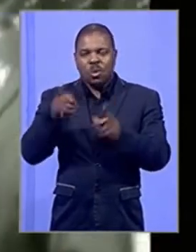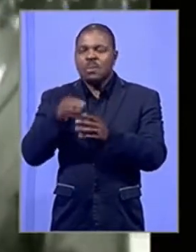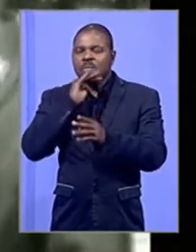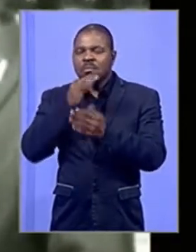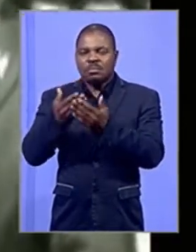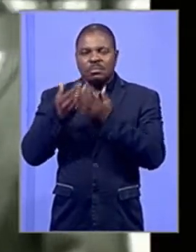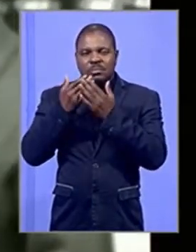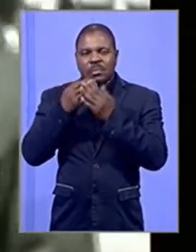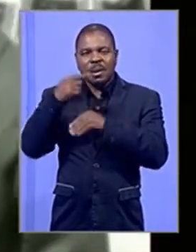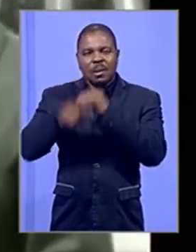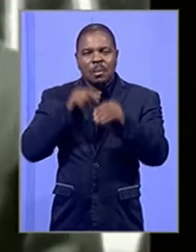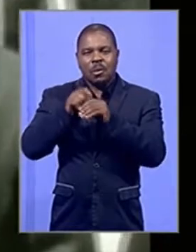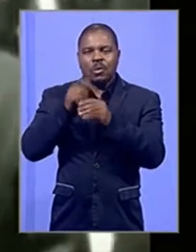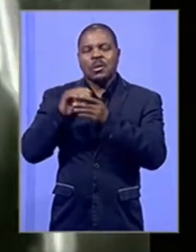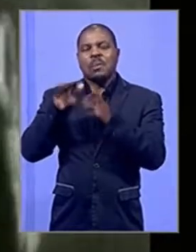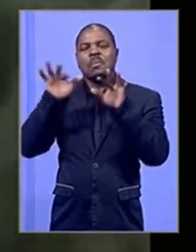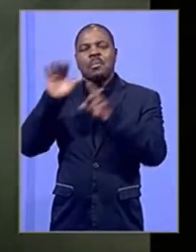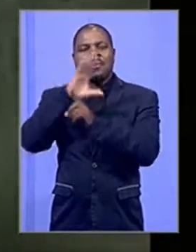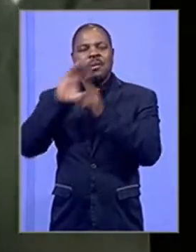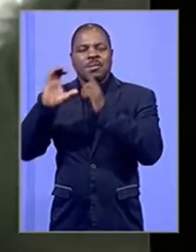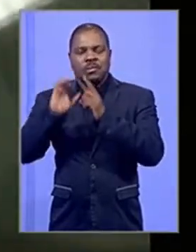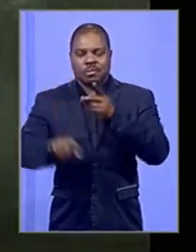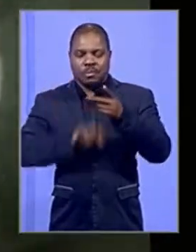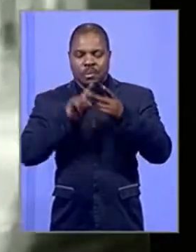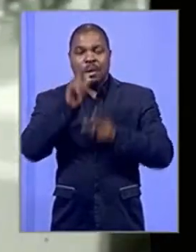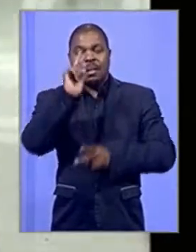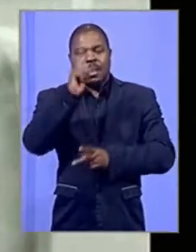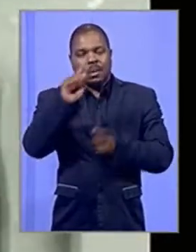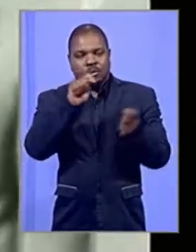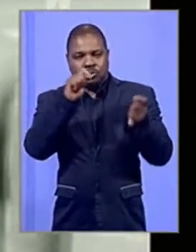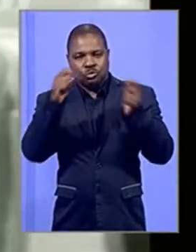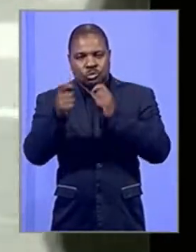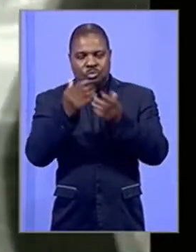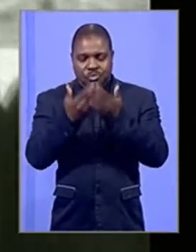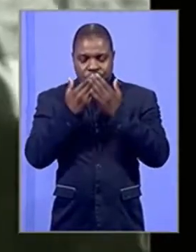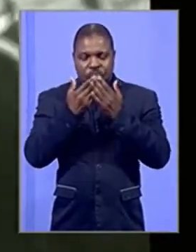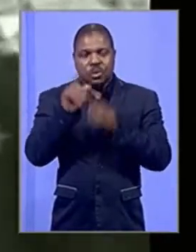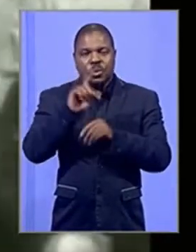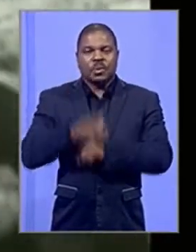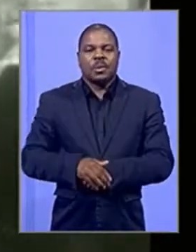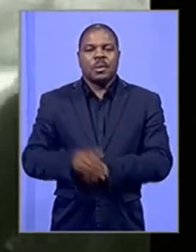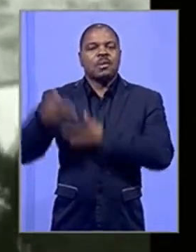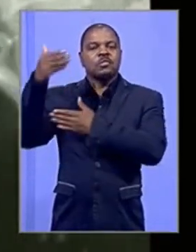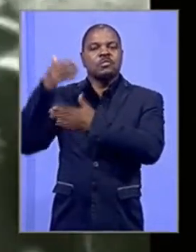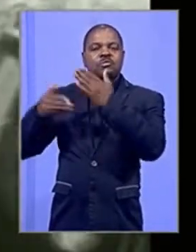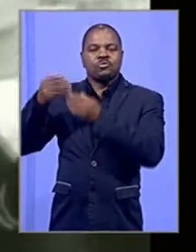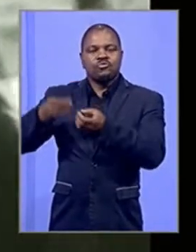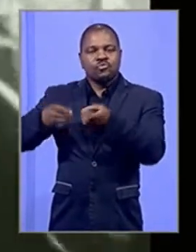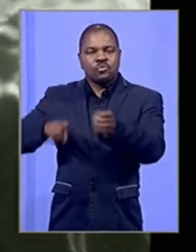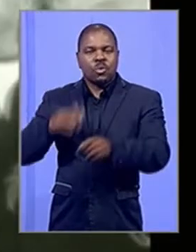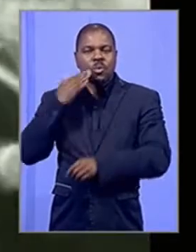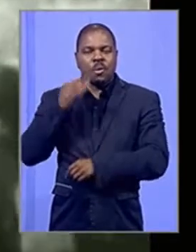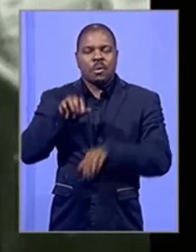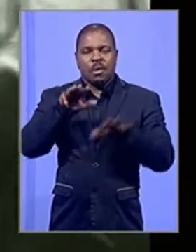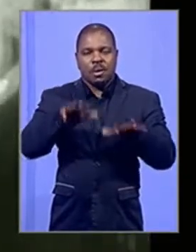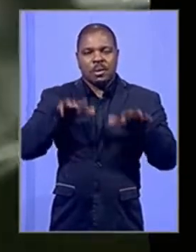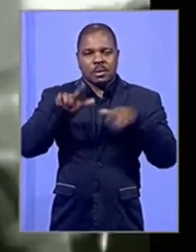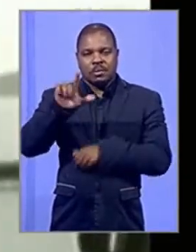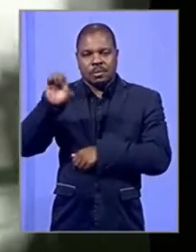tsa batho. Morago ile a fetola thutwana yeo gomme ya ba sealo ga sa grata ya merero ya history ngwageng wa